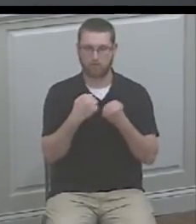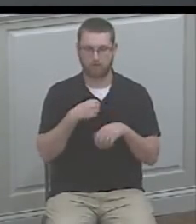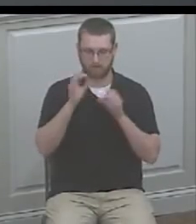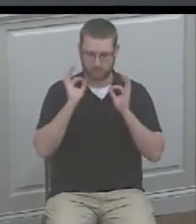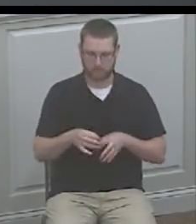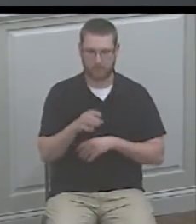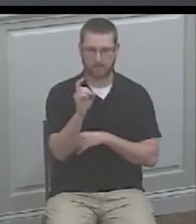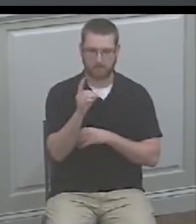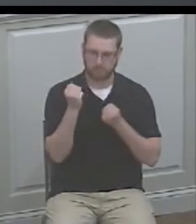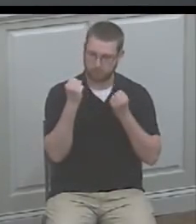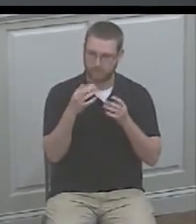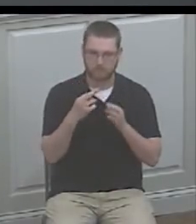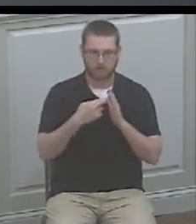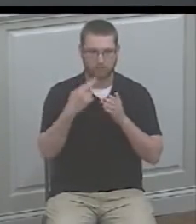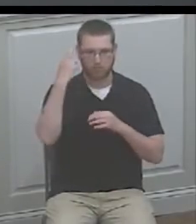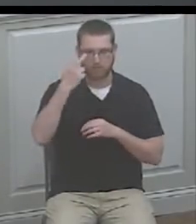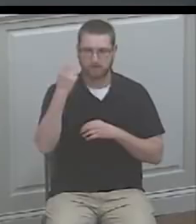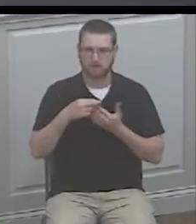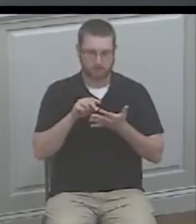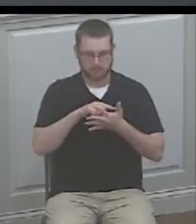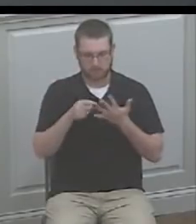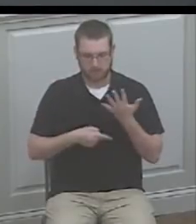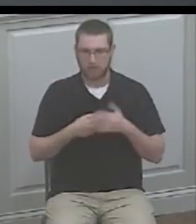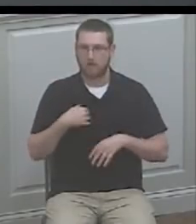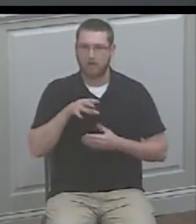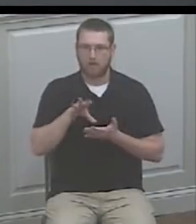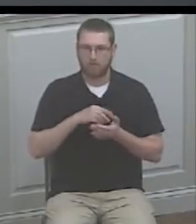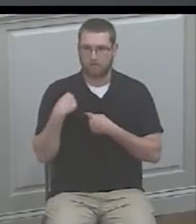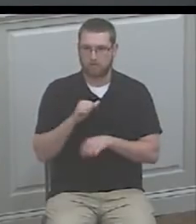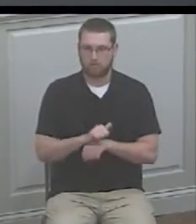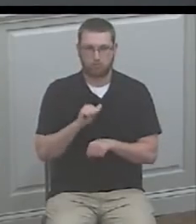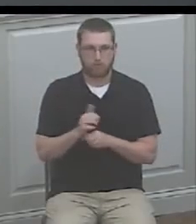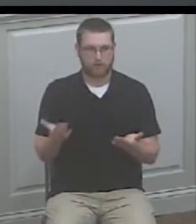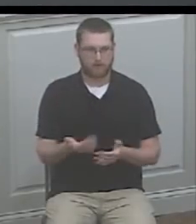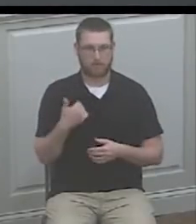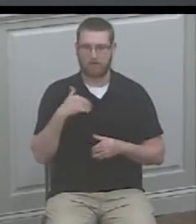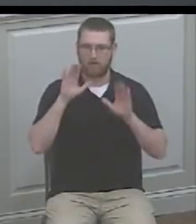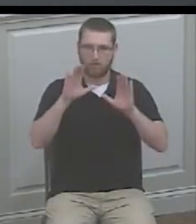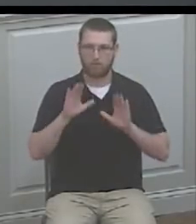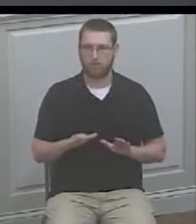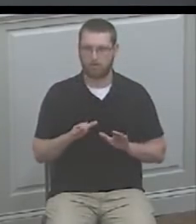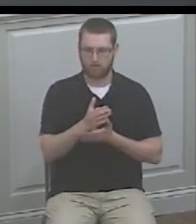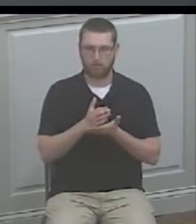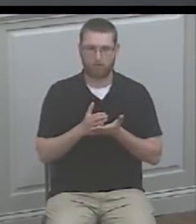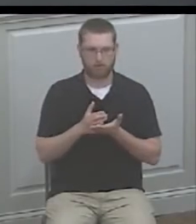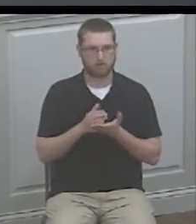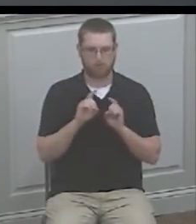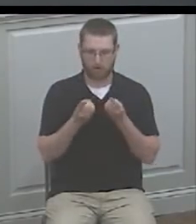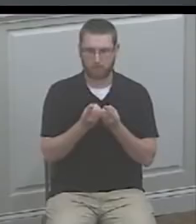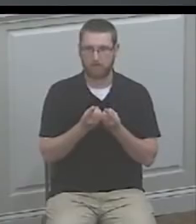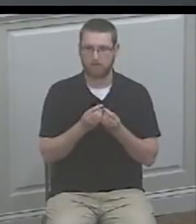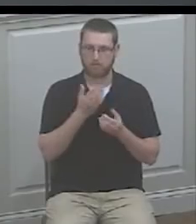Danville for a number of different reasons, but what I've learned since being an officer here is that we really do have a great department, an excellent group of men and